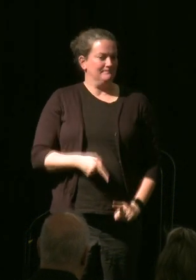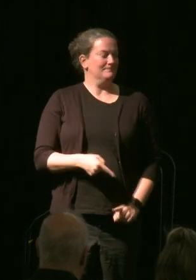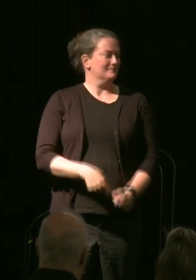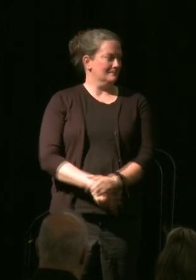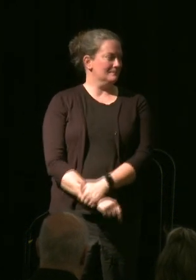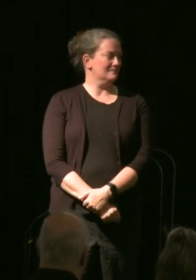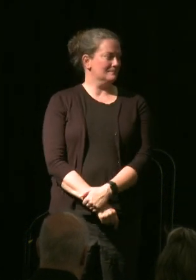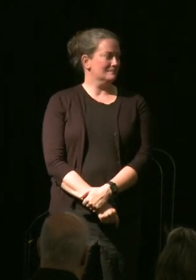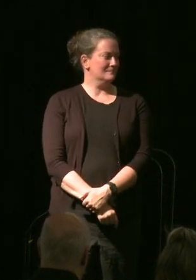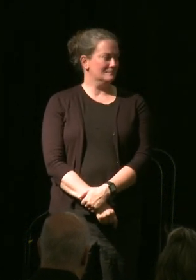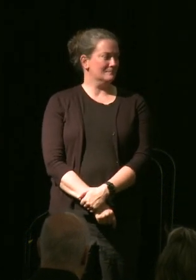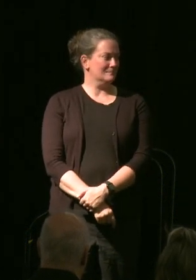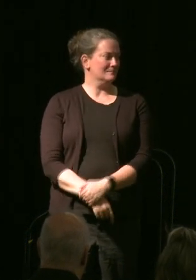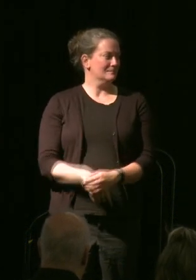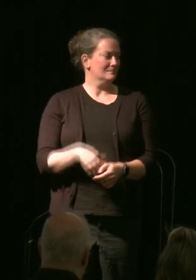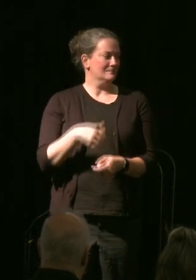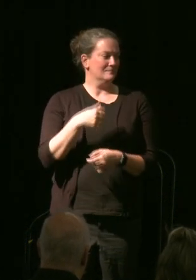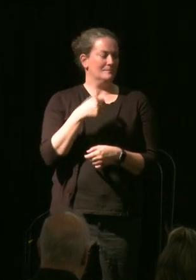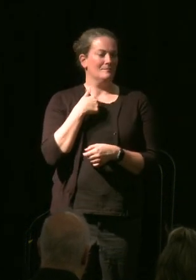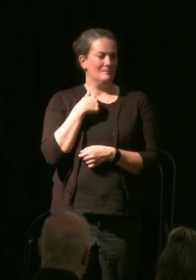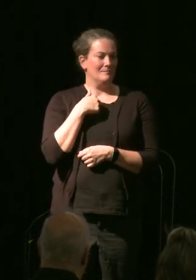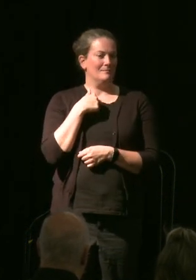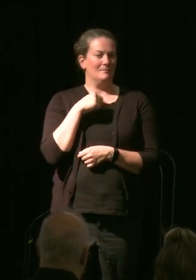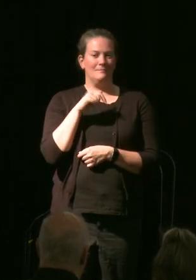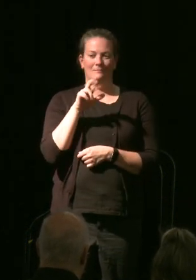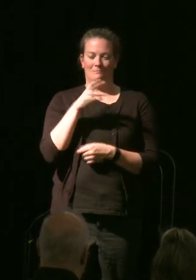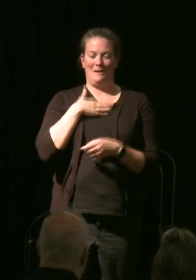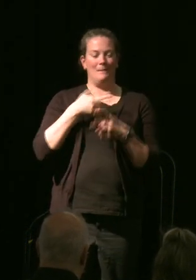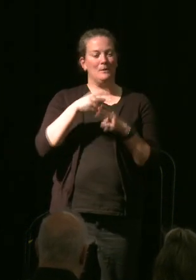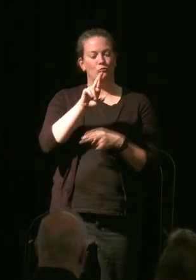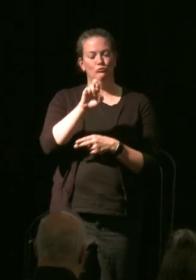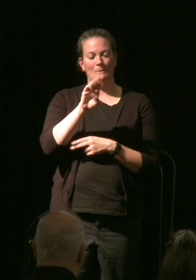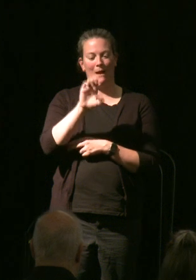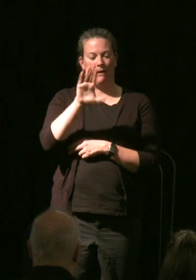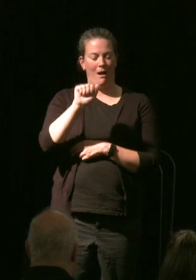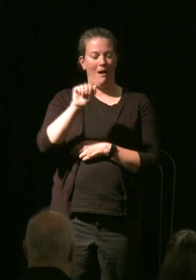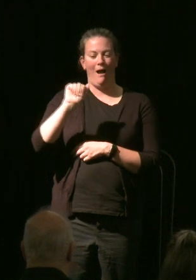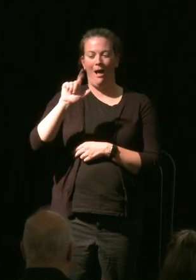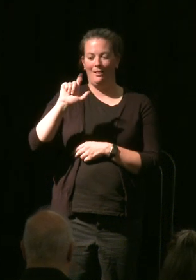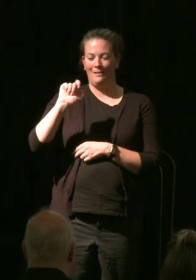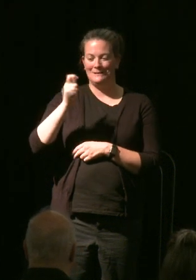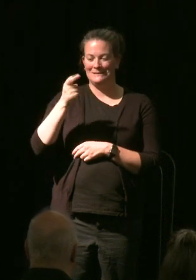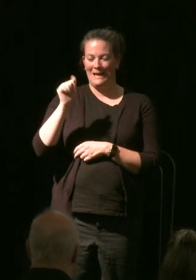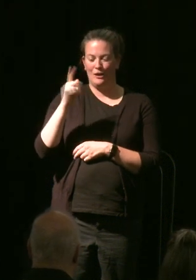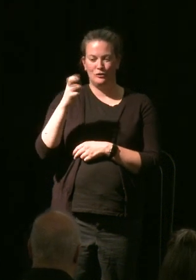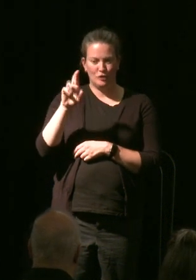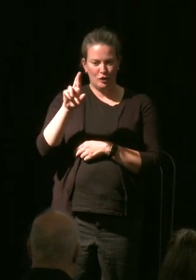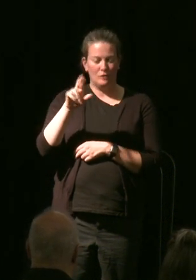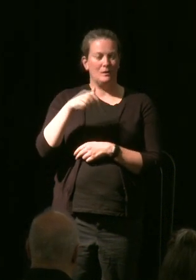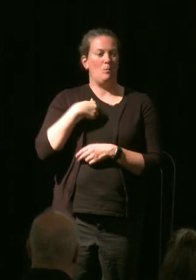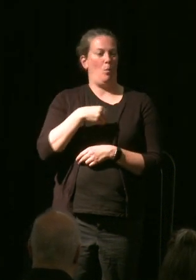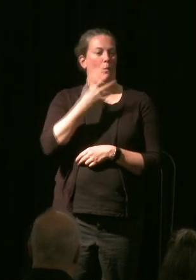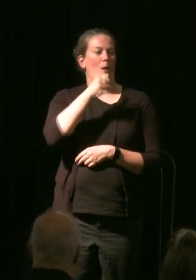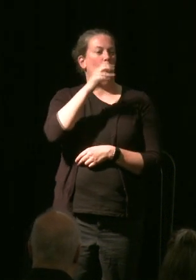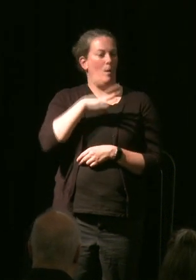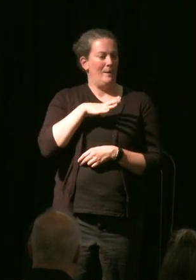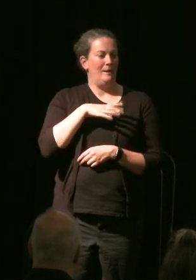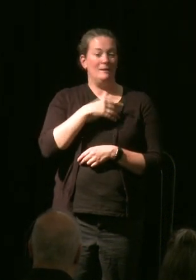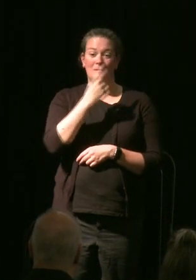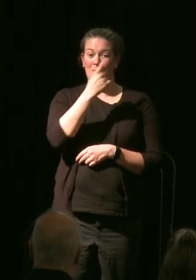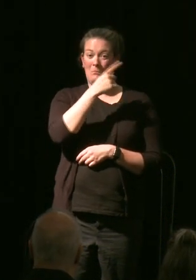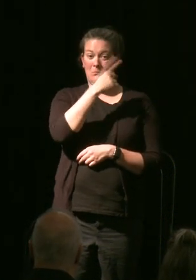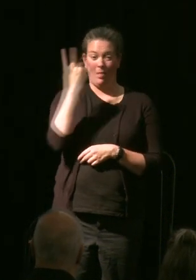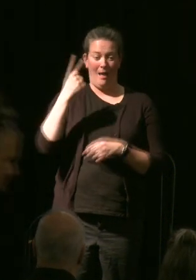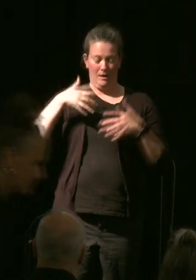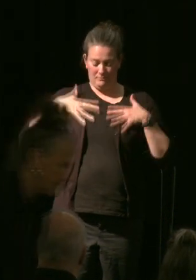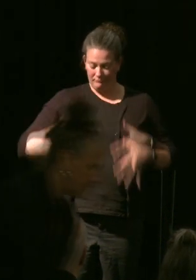Okay. So I'm Rebecca Alexander, and I am a white woman wearing a black jumpsuit that I got on